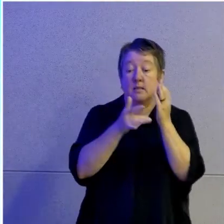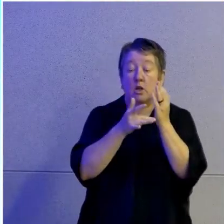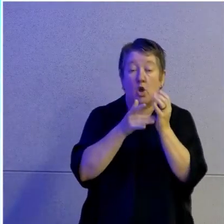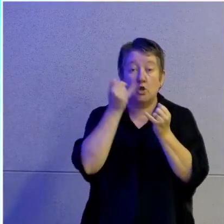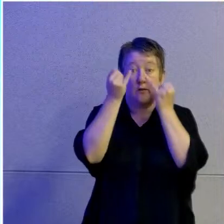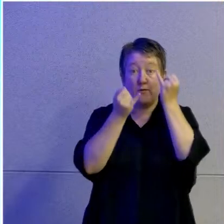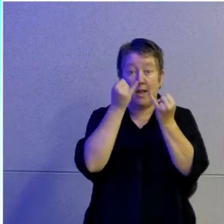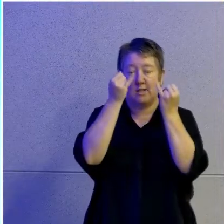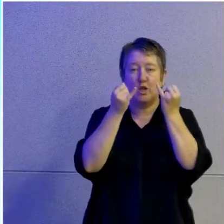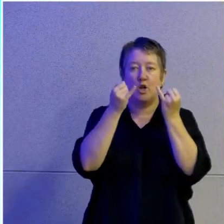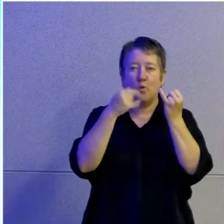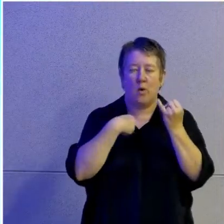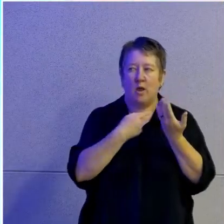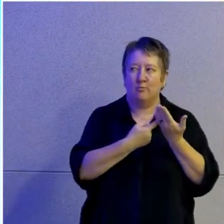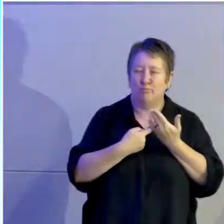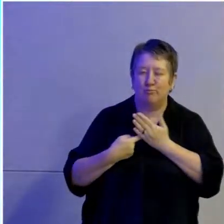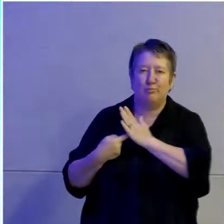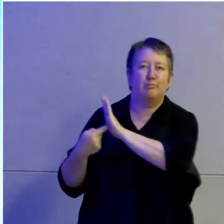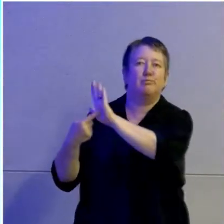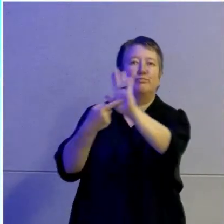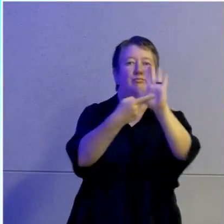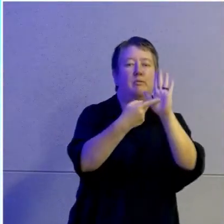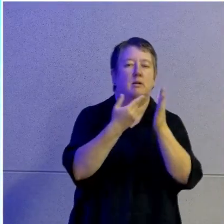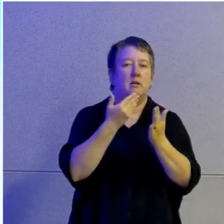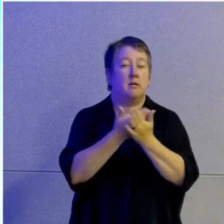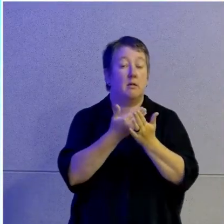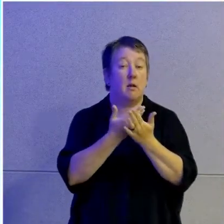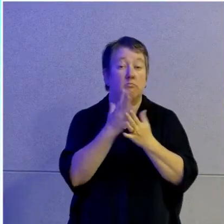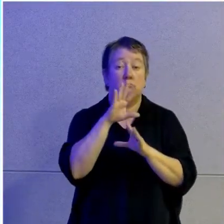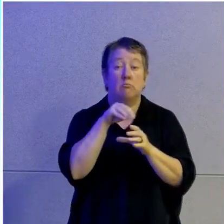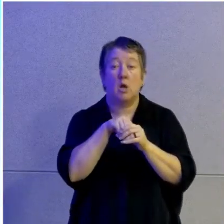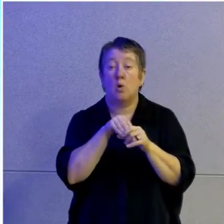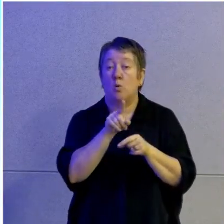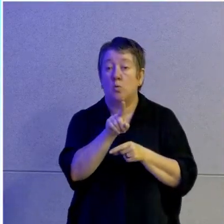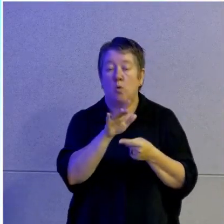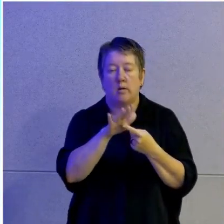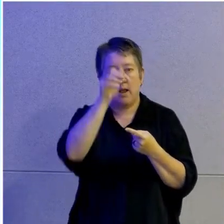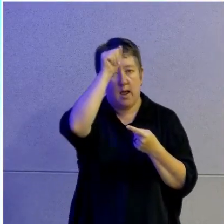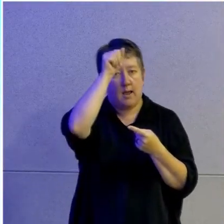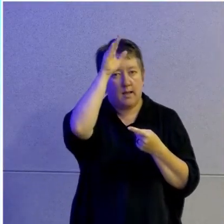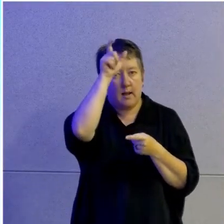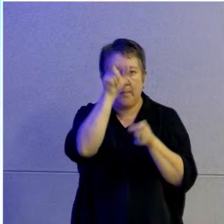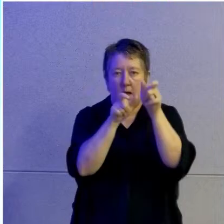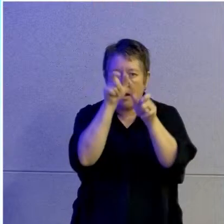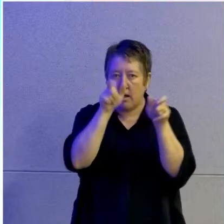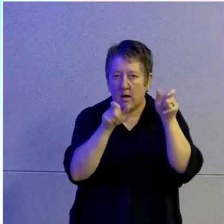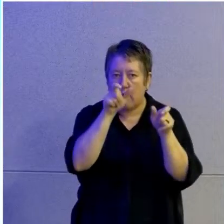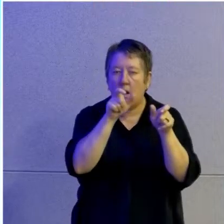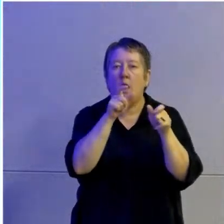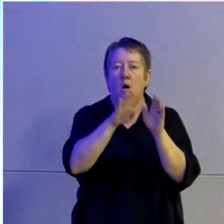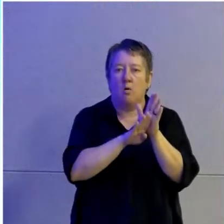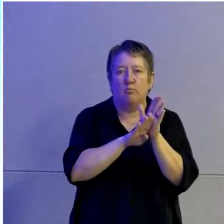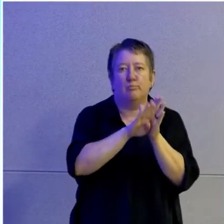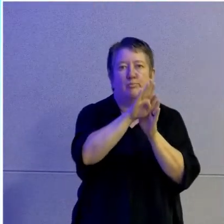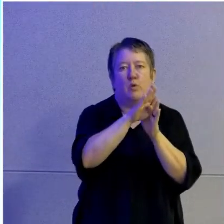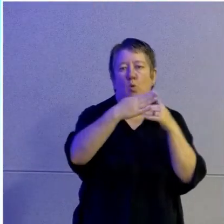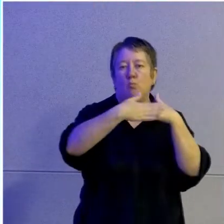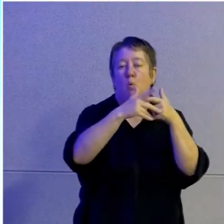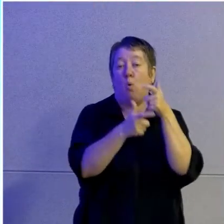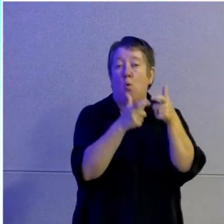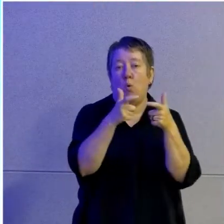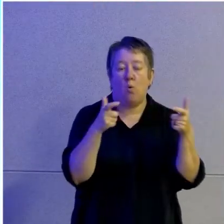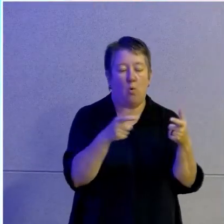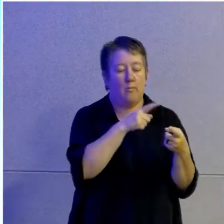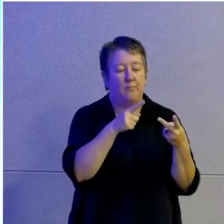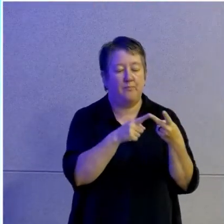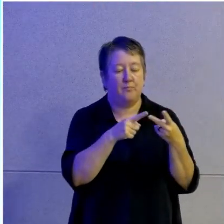This includes increasing the number of academics. This includes increasing the